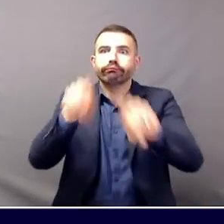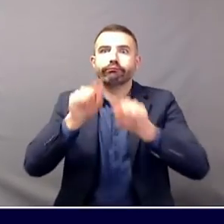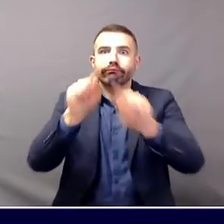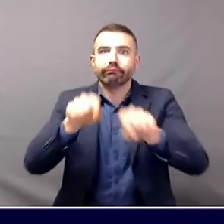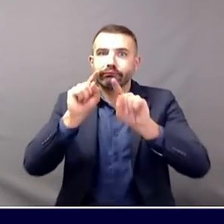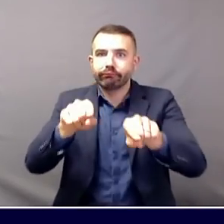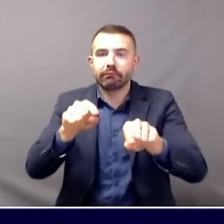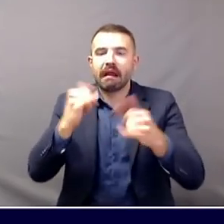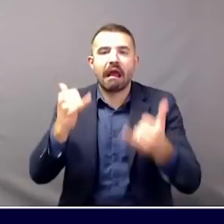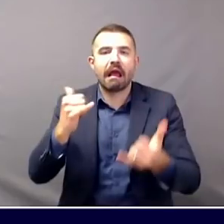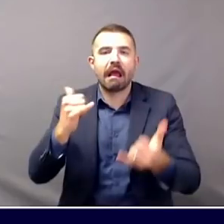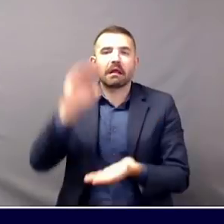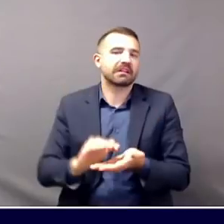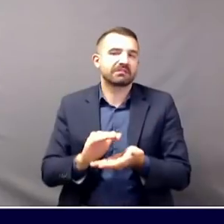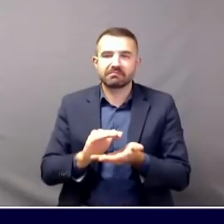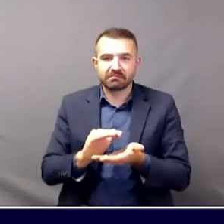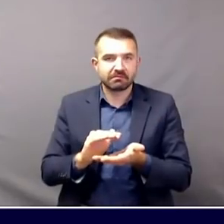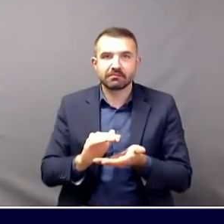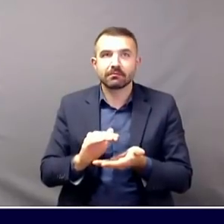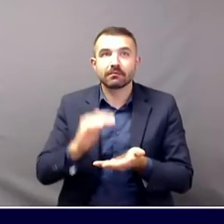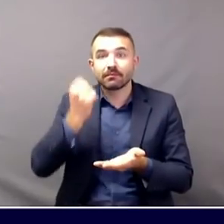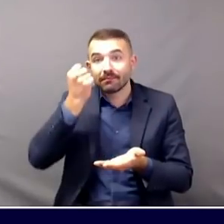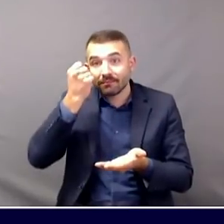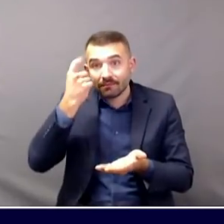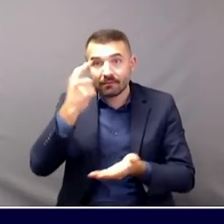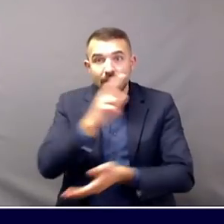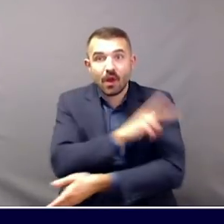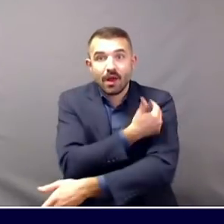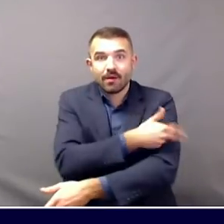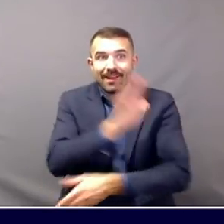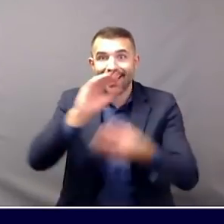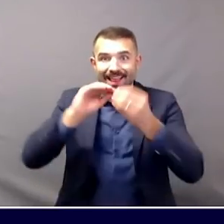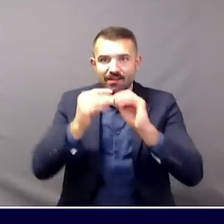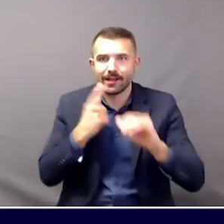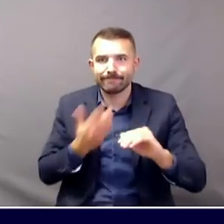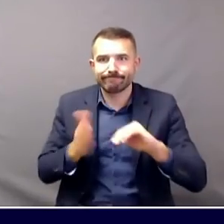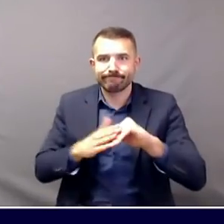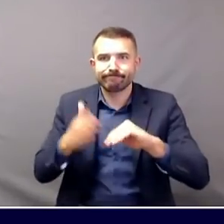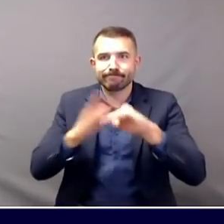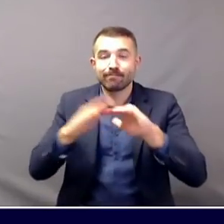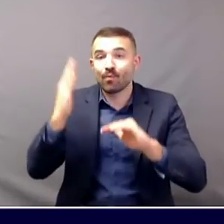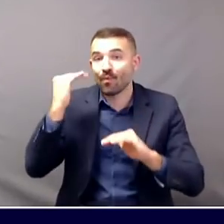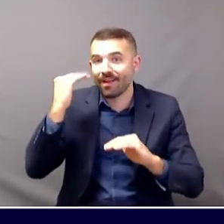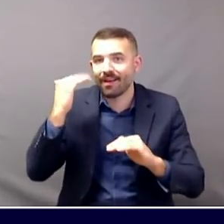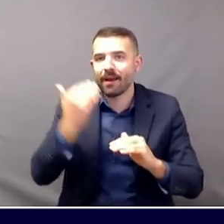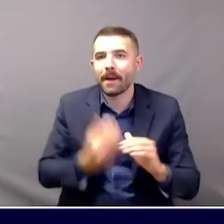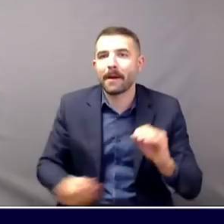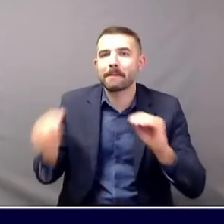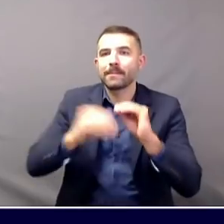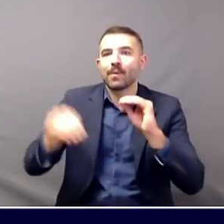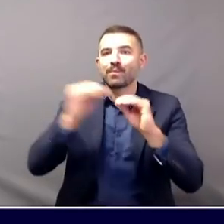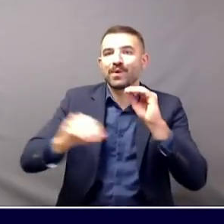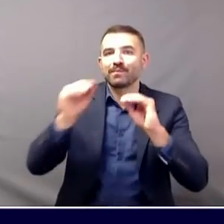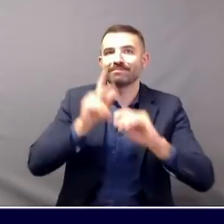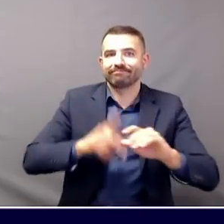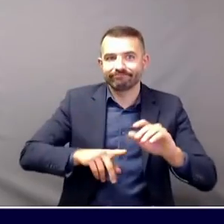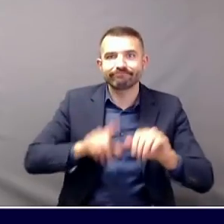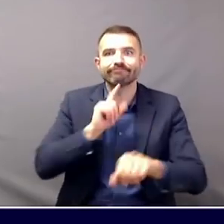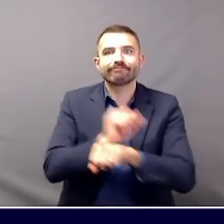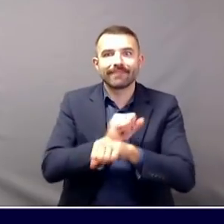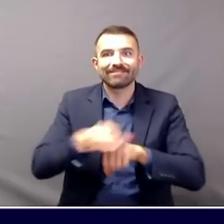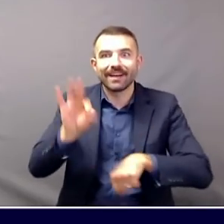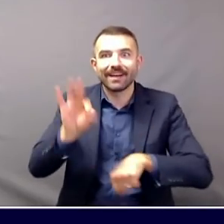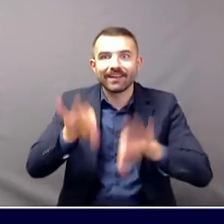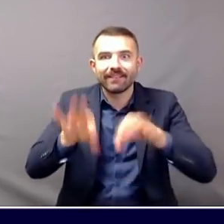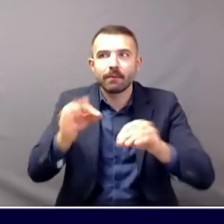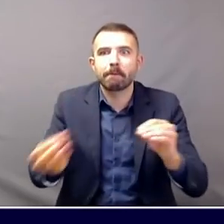happening. But another thing that has changed is where patients can be hospitalized. Earlier in the pandemic, in Maine as well as